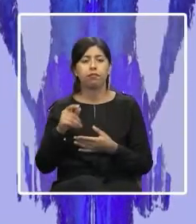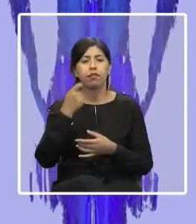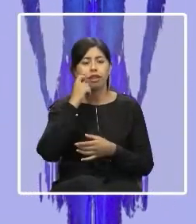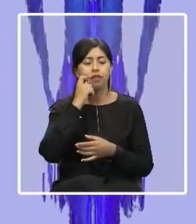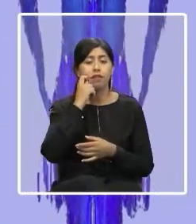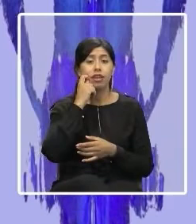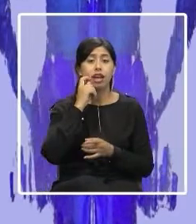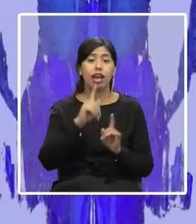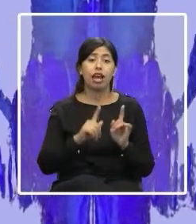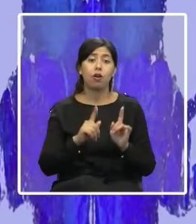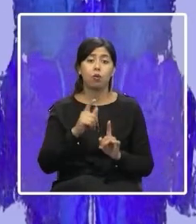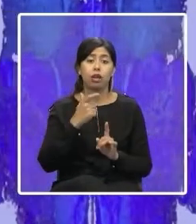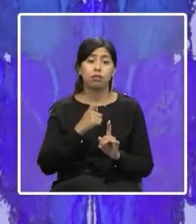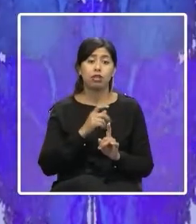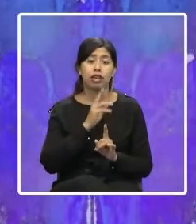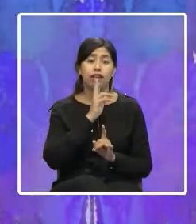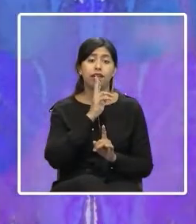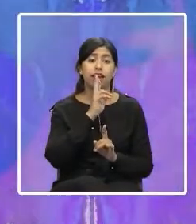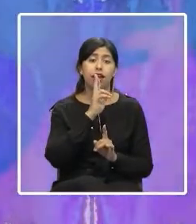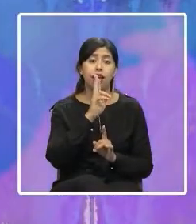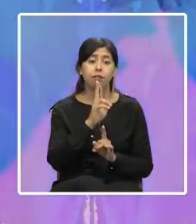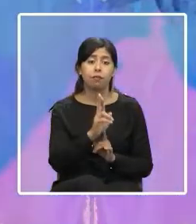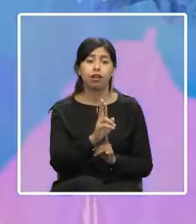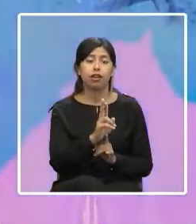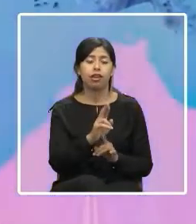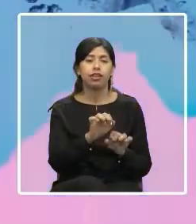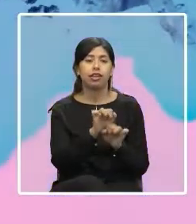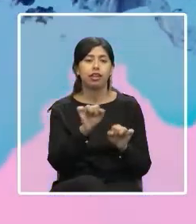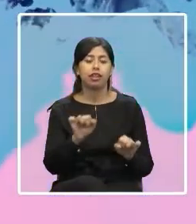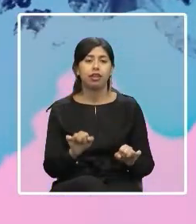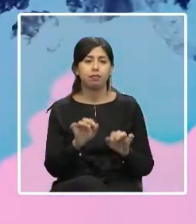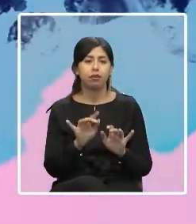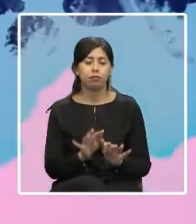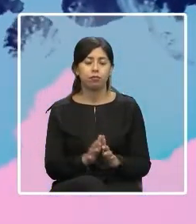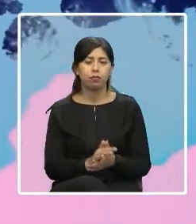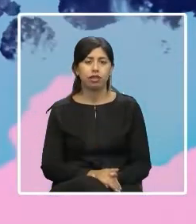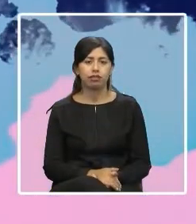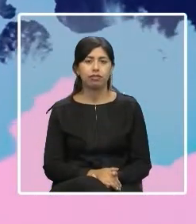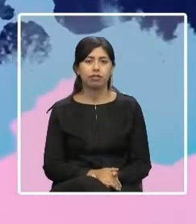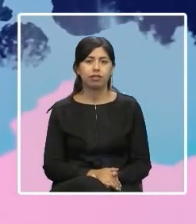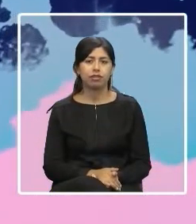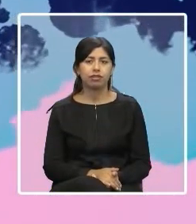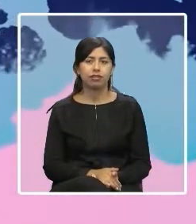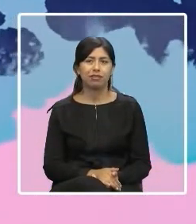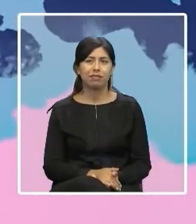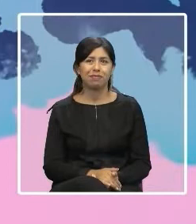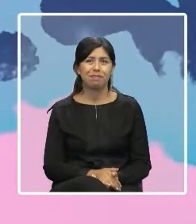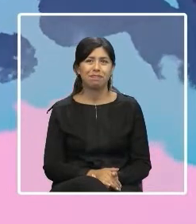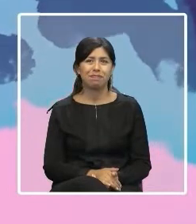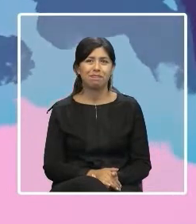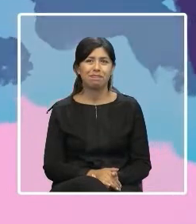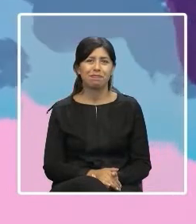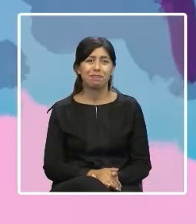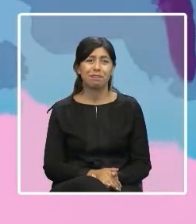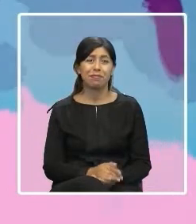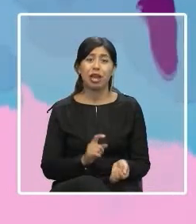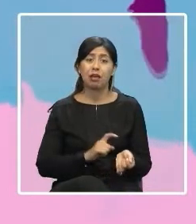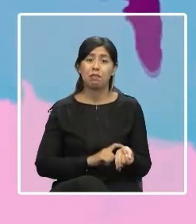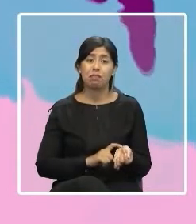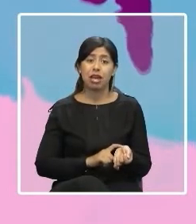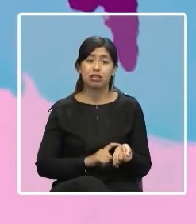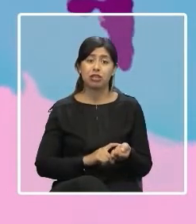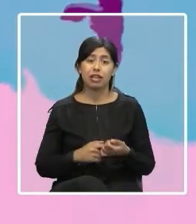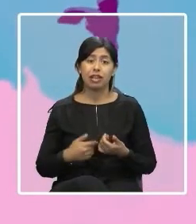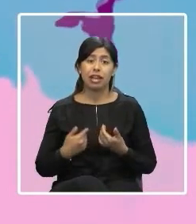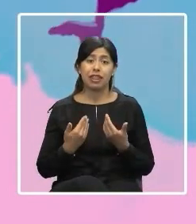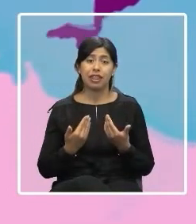person by being polite, cooperative, attributing personality characteristics such as aggressiveness, humor, expertise, and